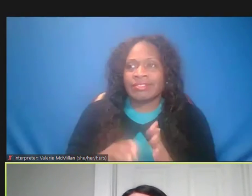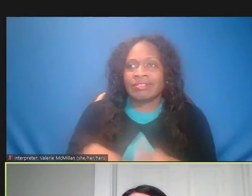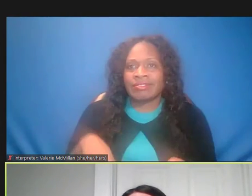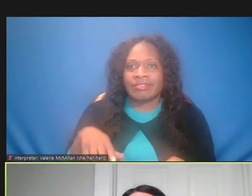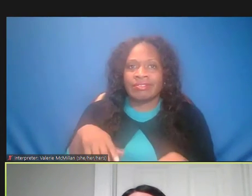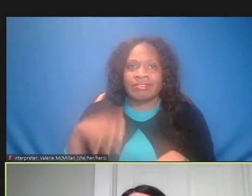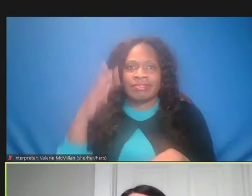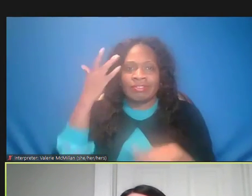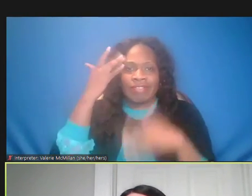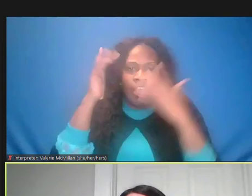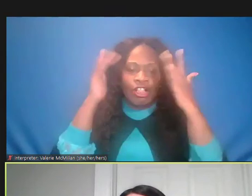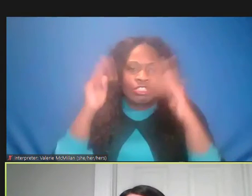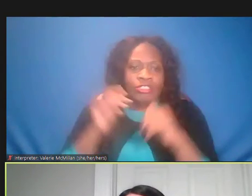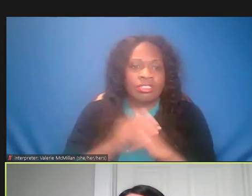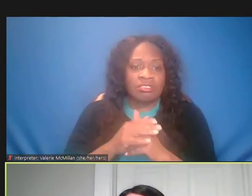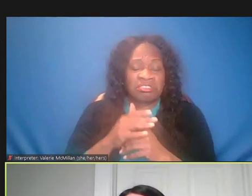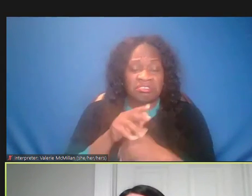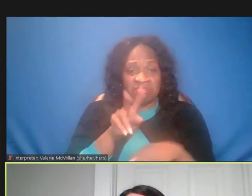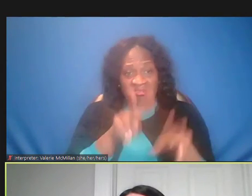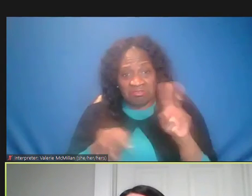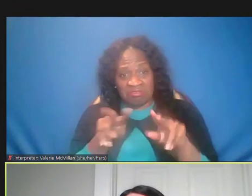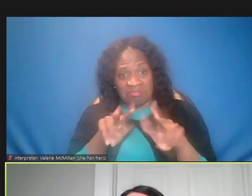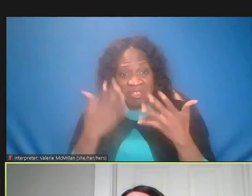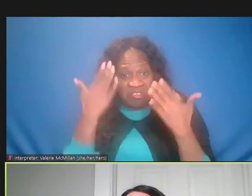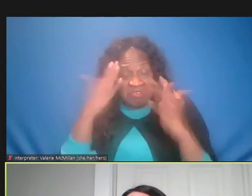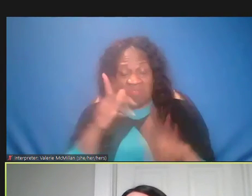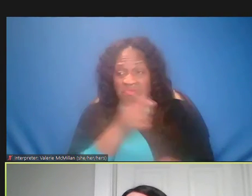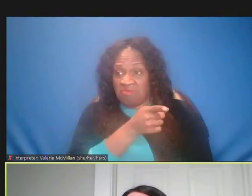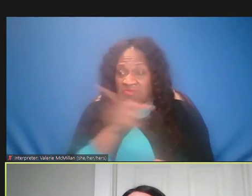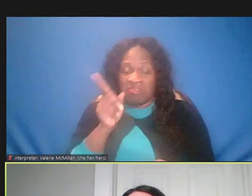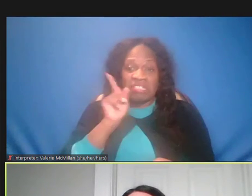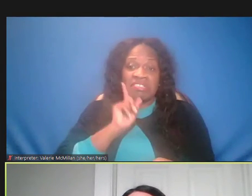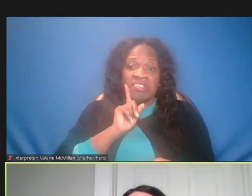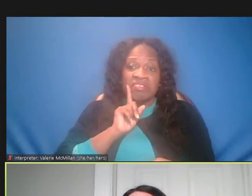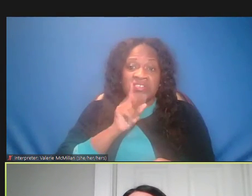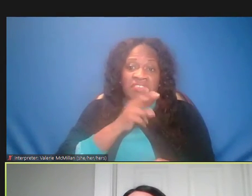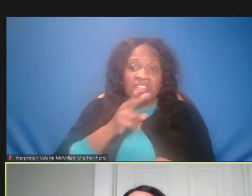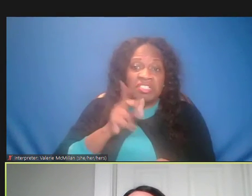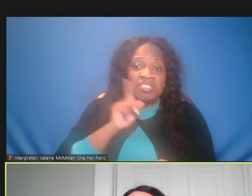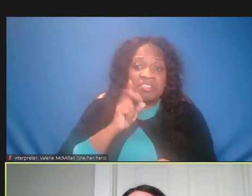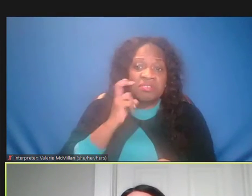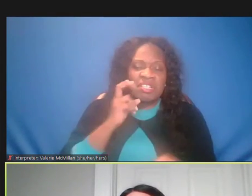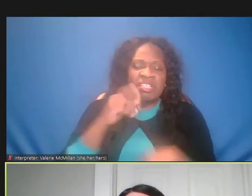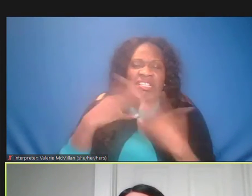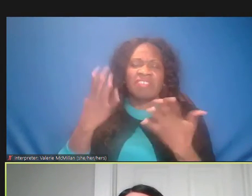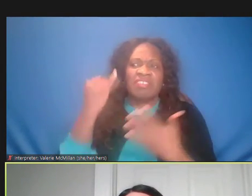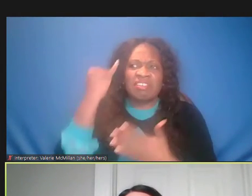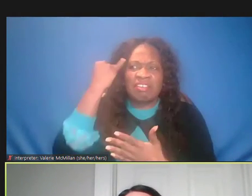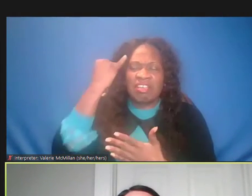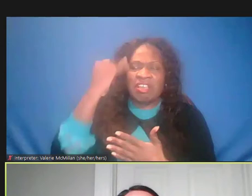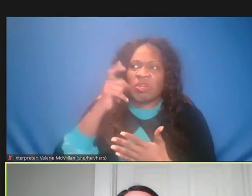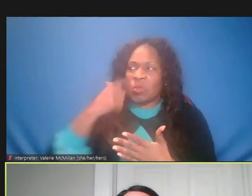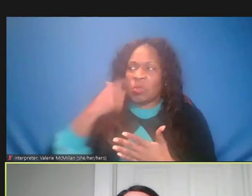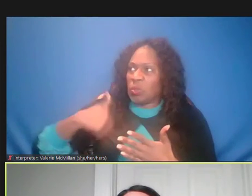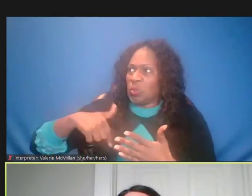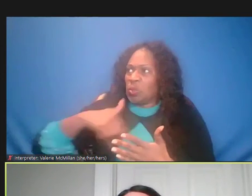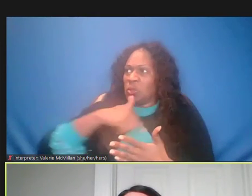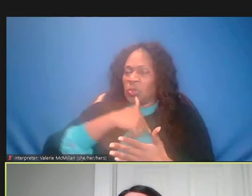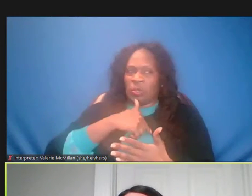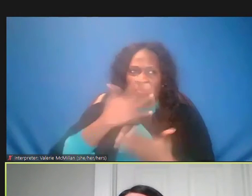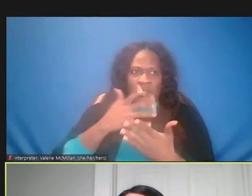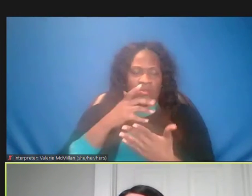them were deaf or hard of hearing or deaf-blind. This is just to give you an idea of who we are and that you may not